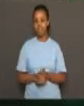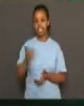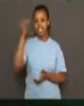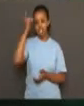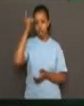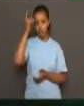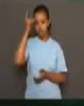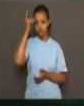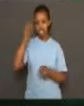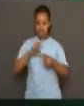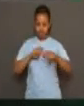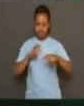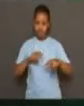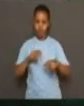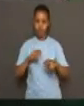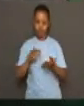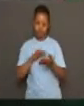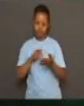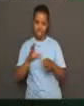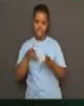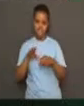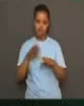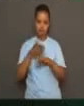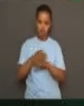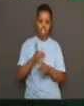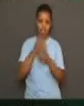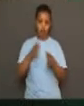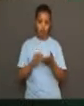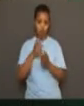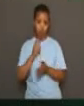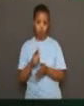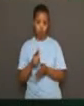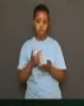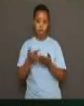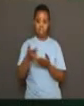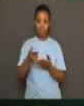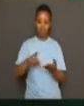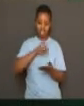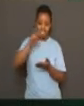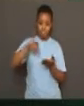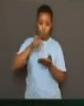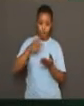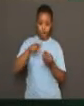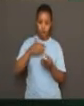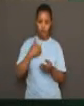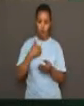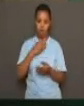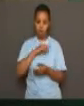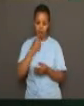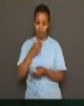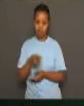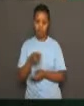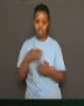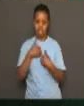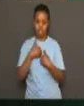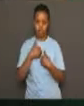Darwin's search to understand the laws of nature took shape as he studied the animals on the Galapagos Islands. Of special interest to him were